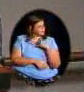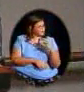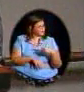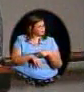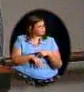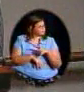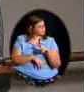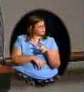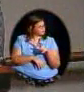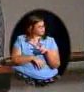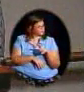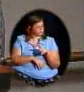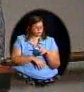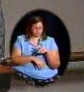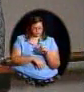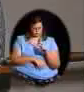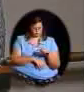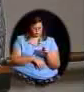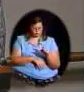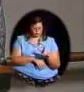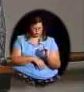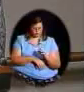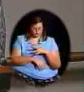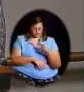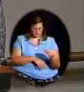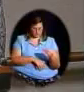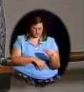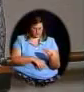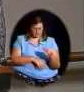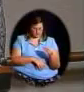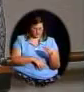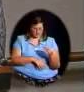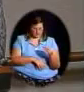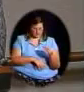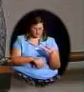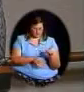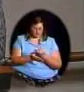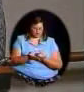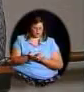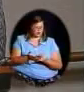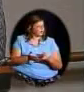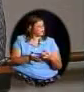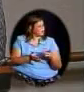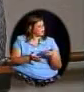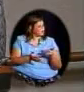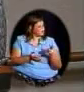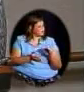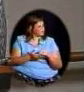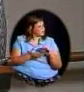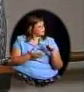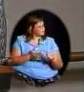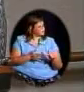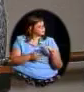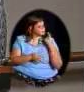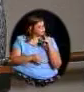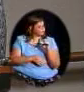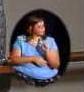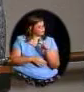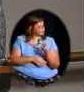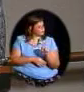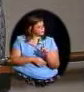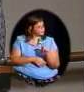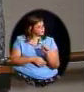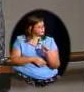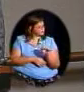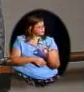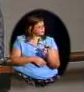and Chris Dinnan, Santa Fe Trail Junior High School art teacher, and his principal,